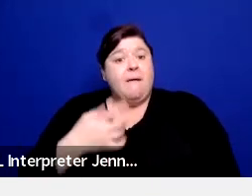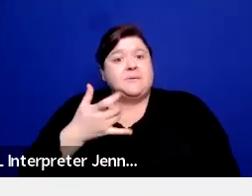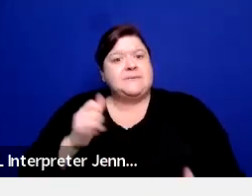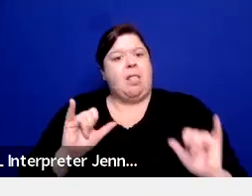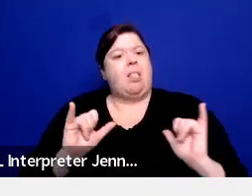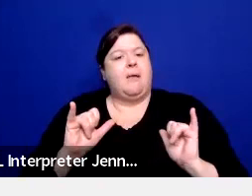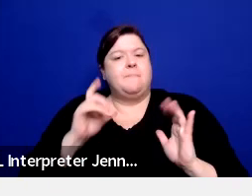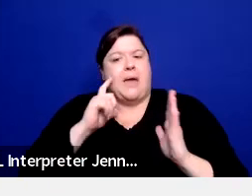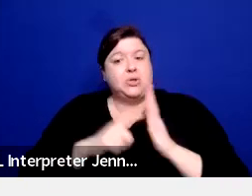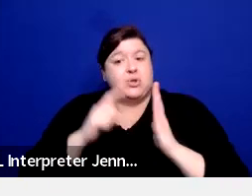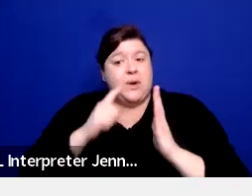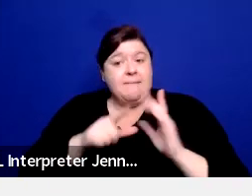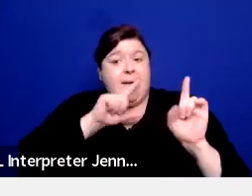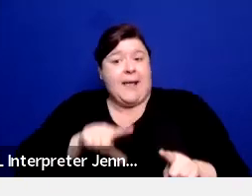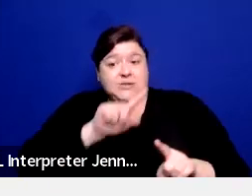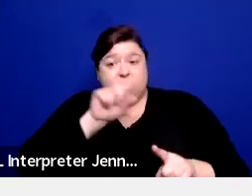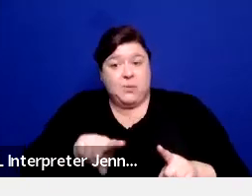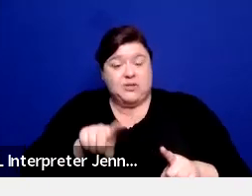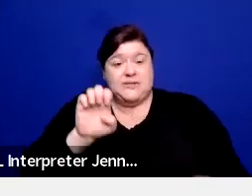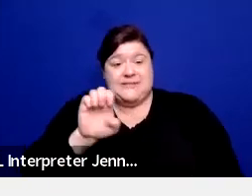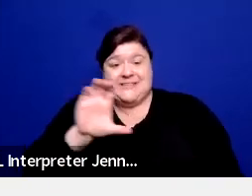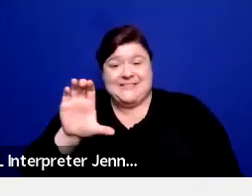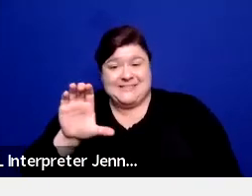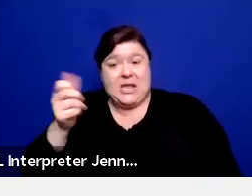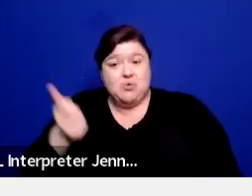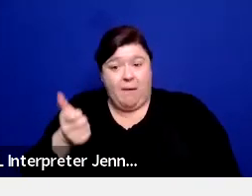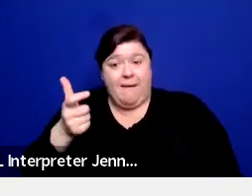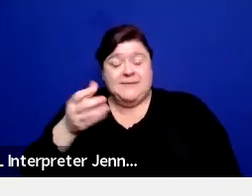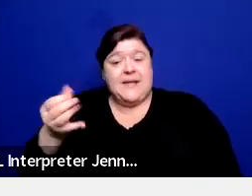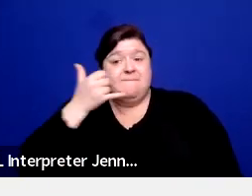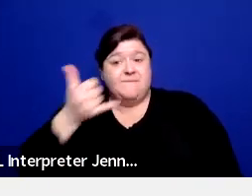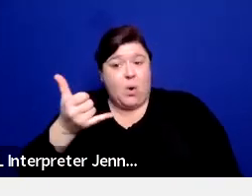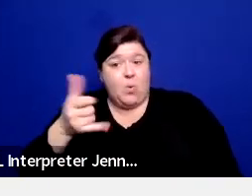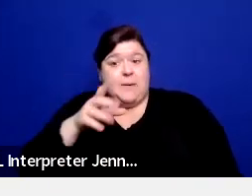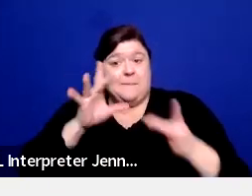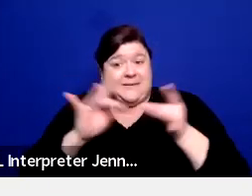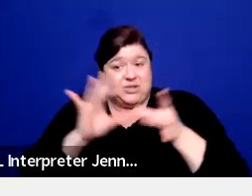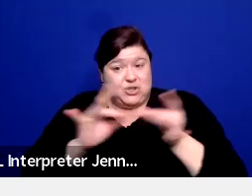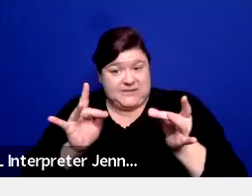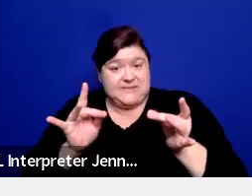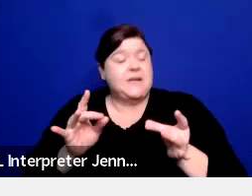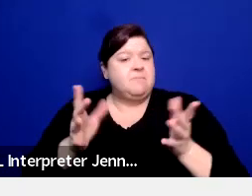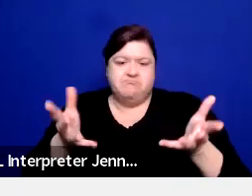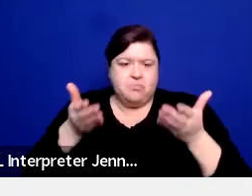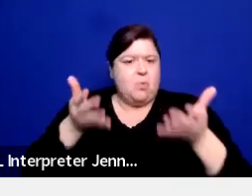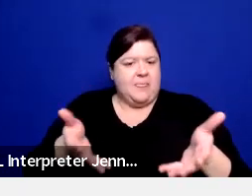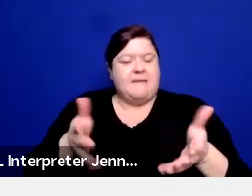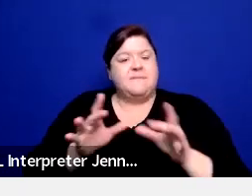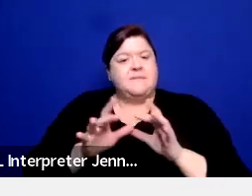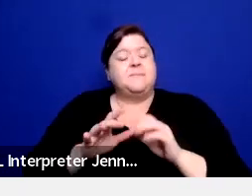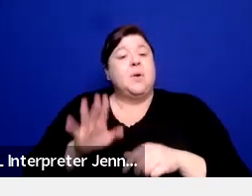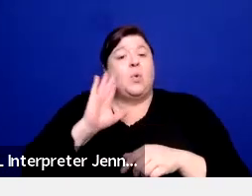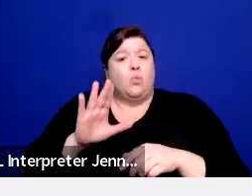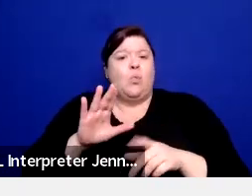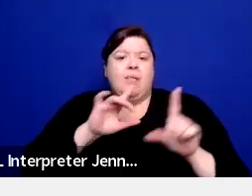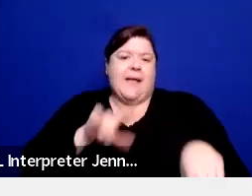the ECC grants and phone messages that come in. So continue to send your questions there. And we